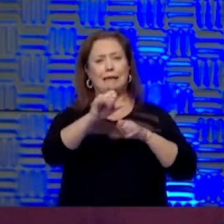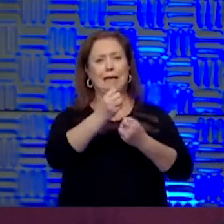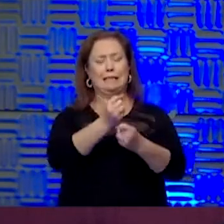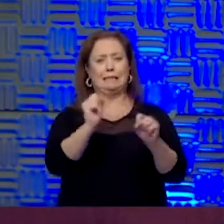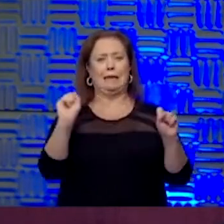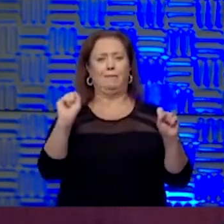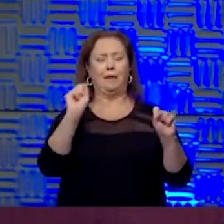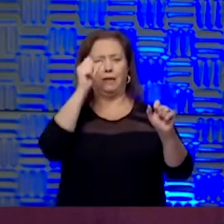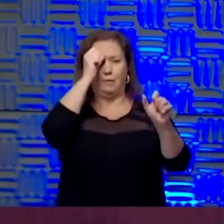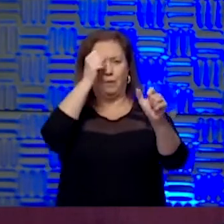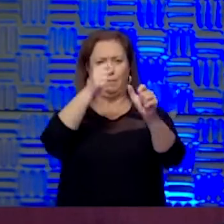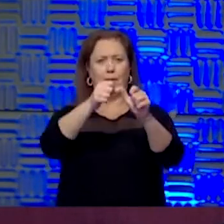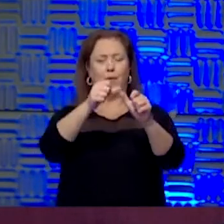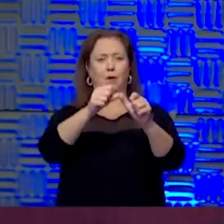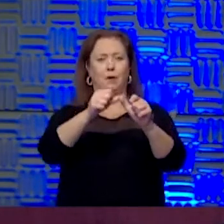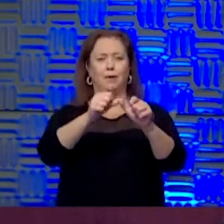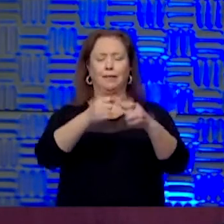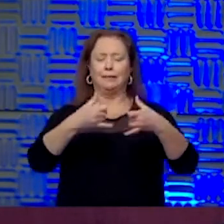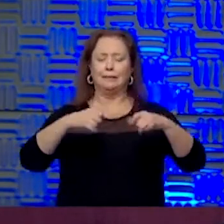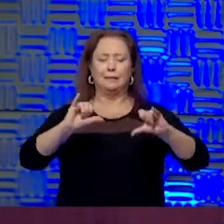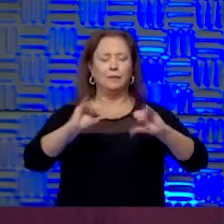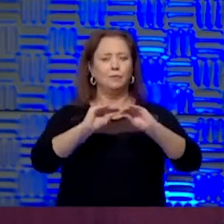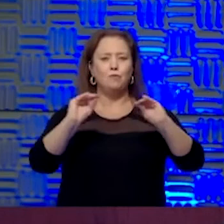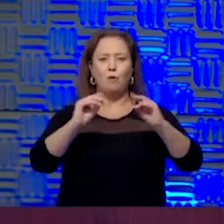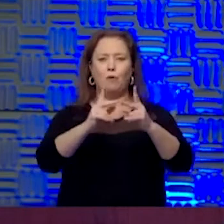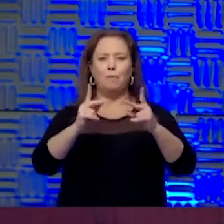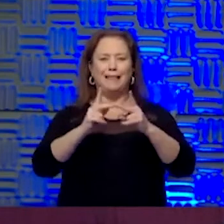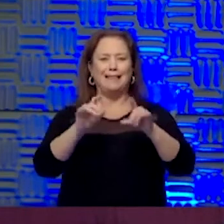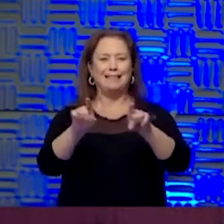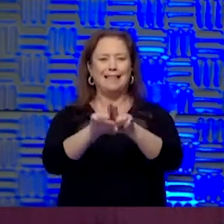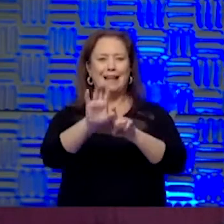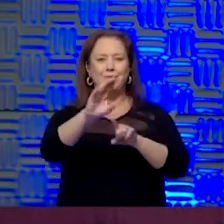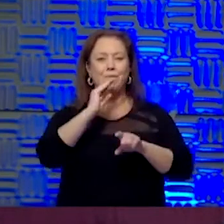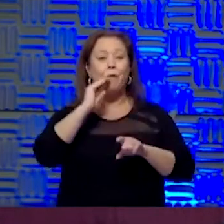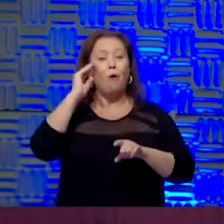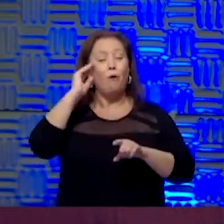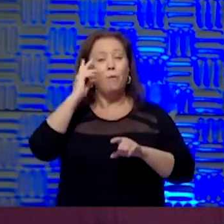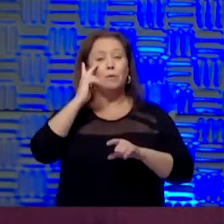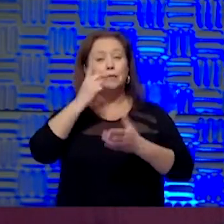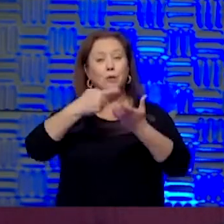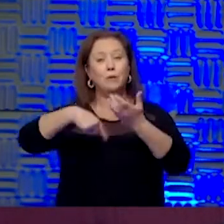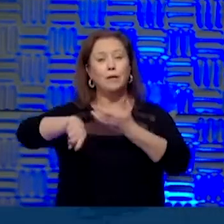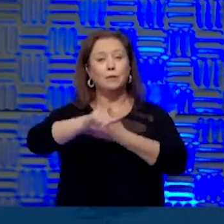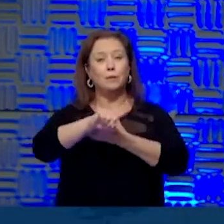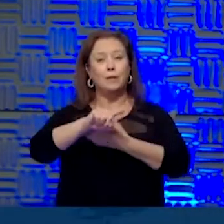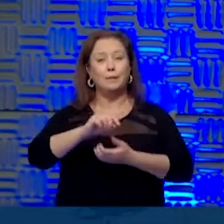safe, and remember, there's still no place like home. We'll see you next week.